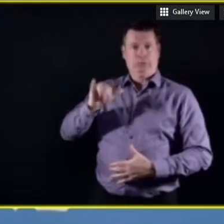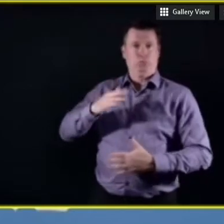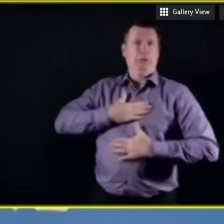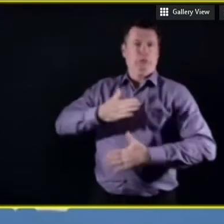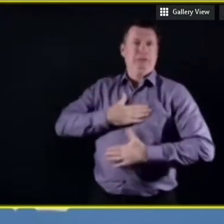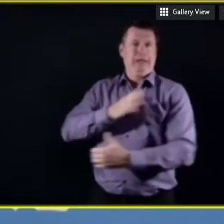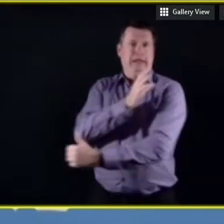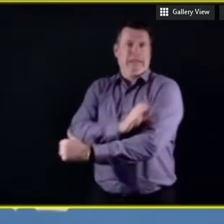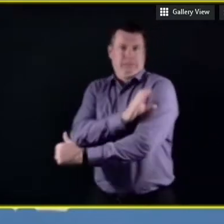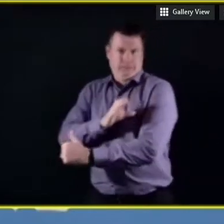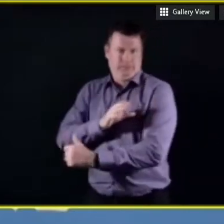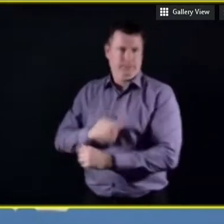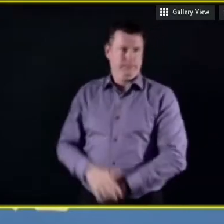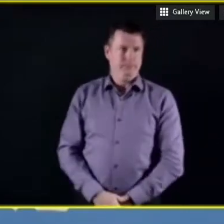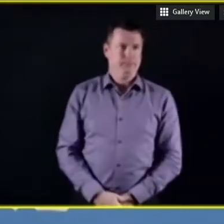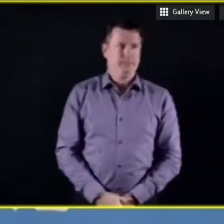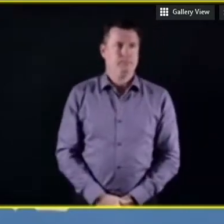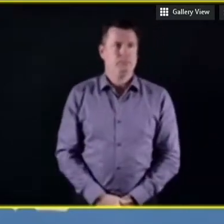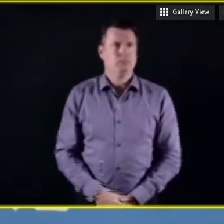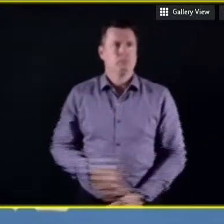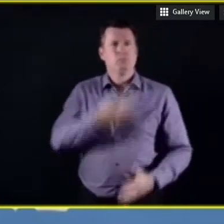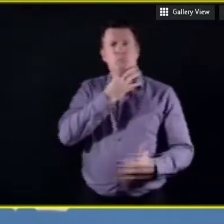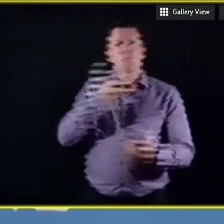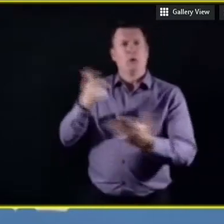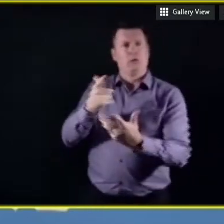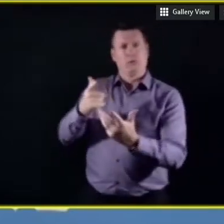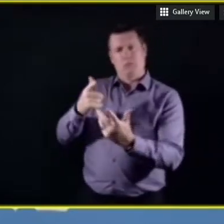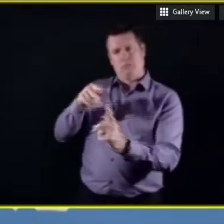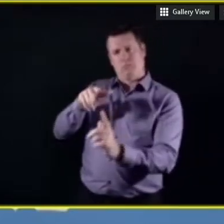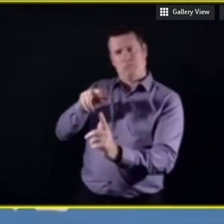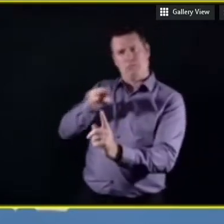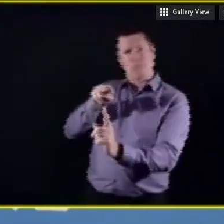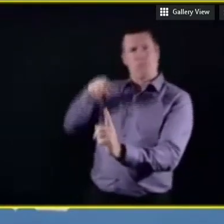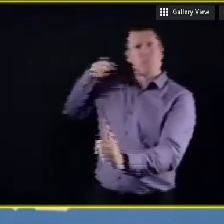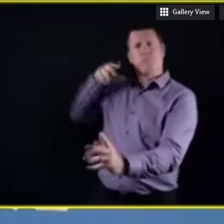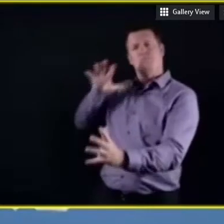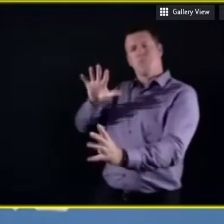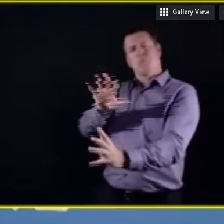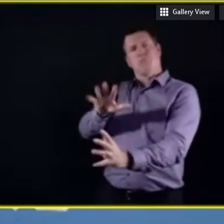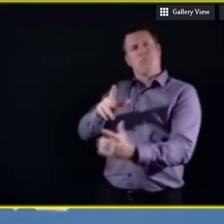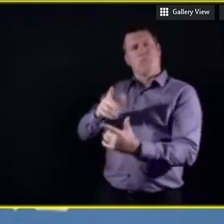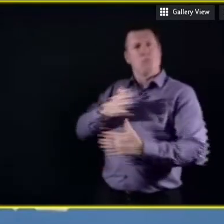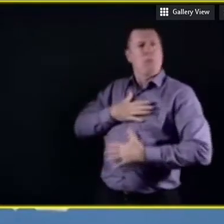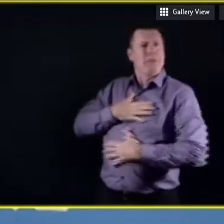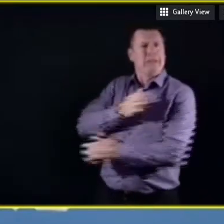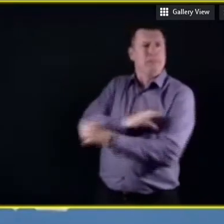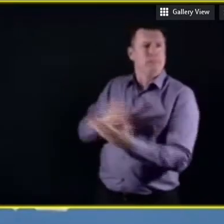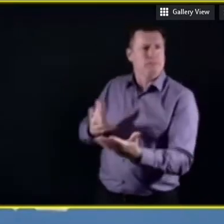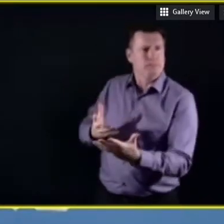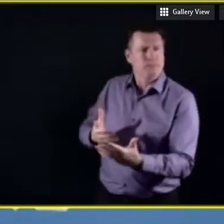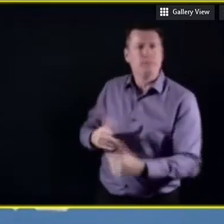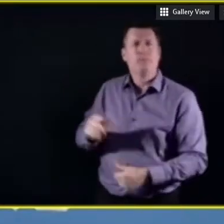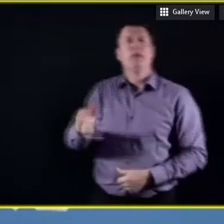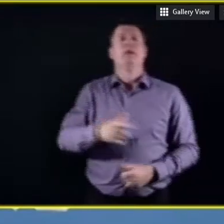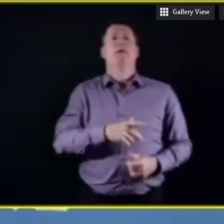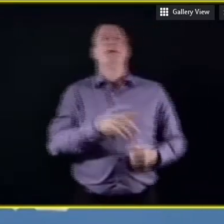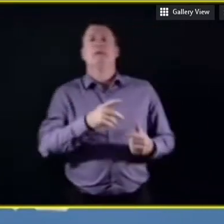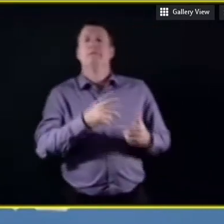an opportunity to learn, as we've discussed earlier, about the prevalence of proven